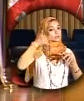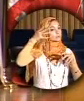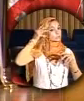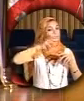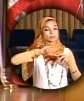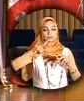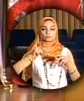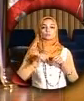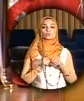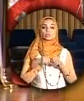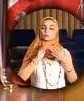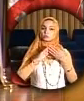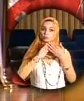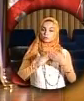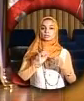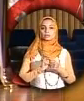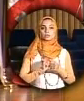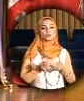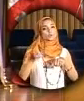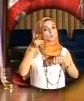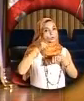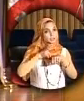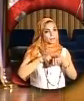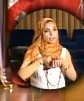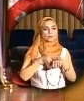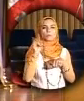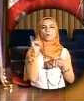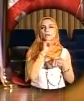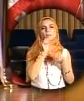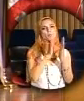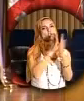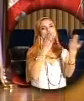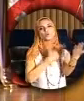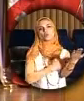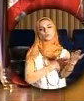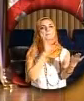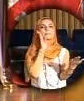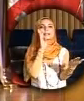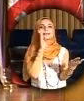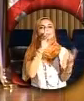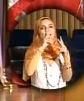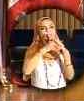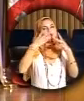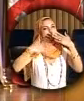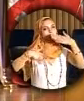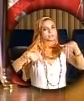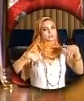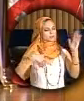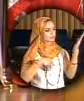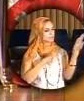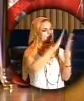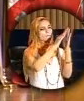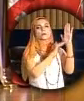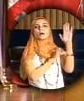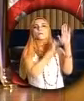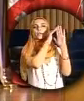curriculum to respond to the students' needs with a particular focus on skill development through ICT.